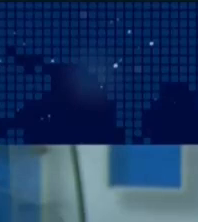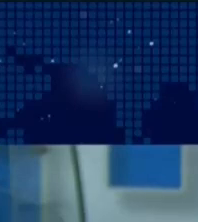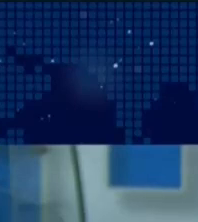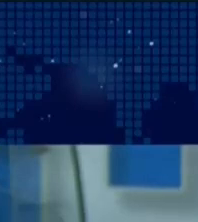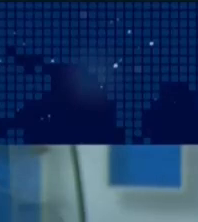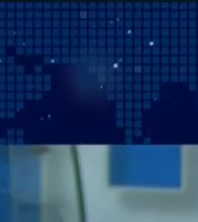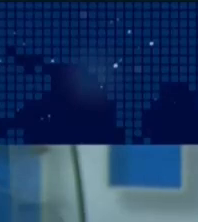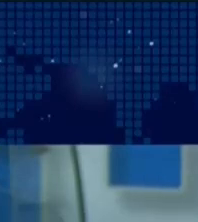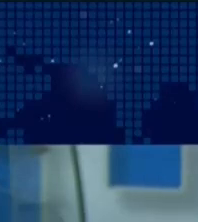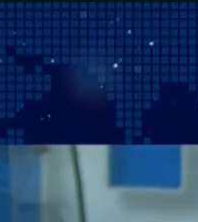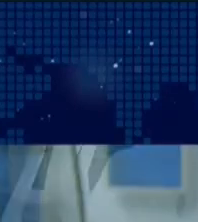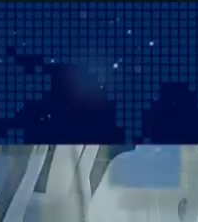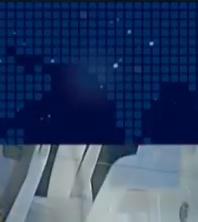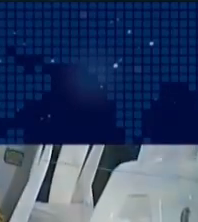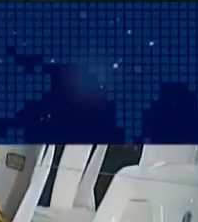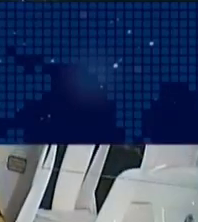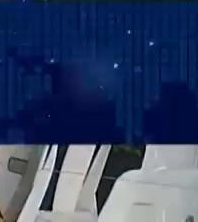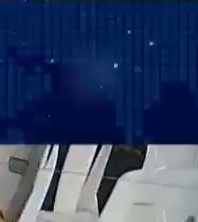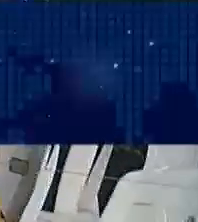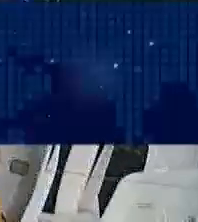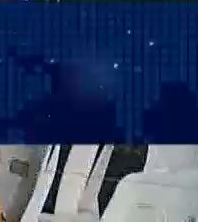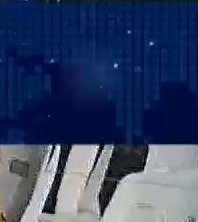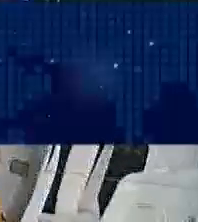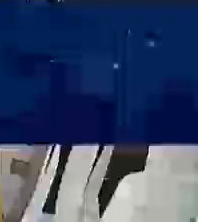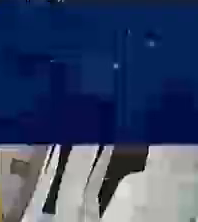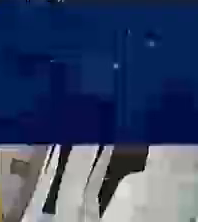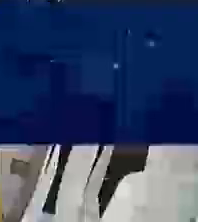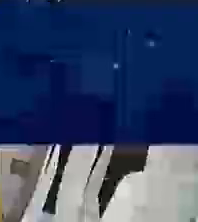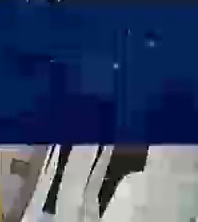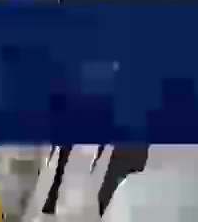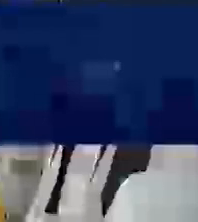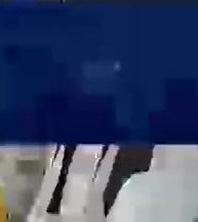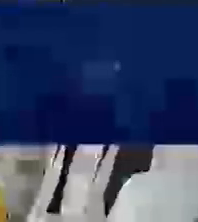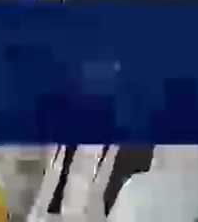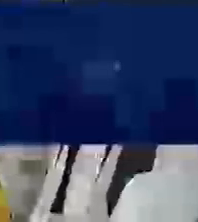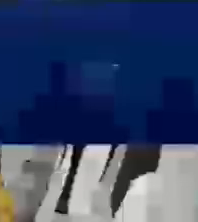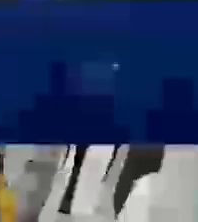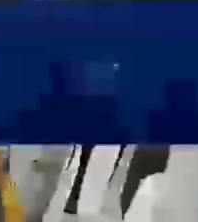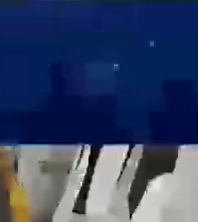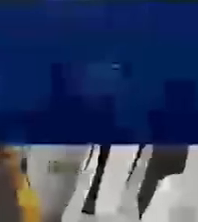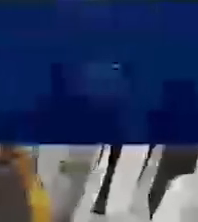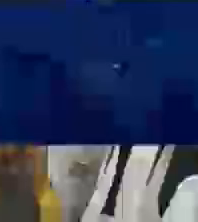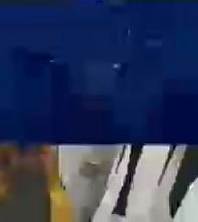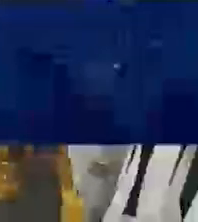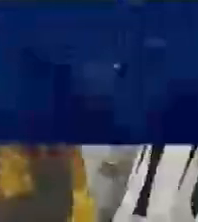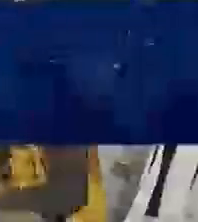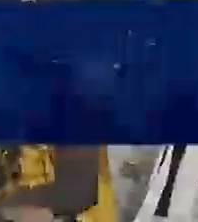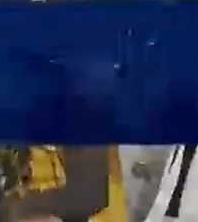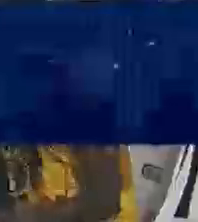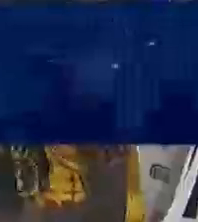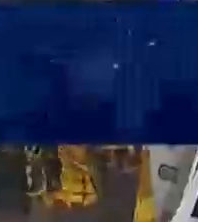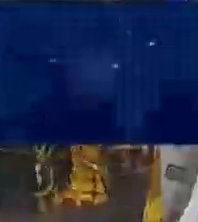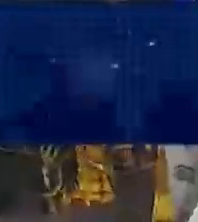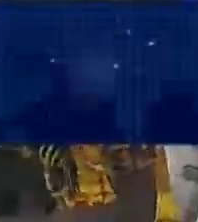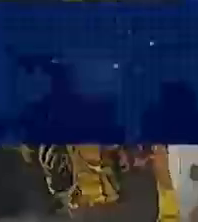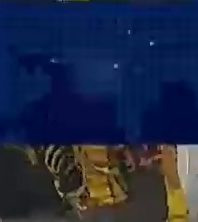that you have ever experienced. Tonight, the Lord will roll them away. Tonight, the Lord will grant you